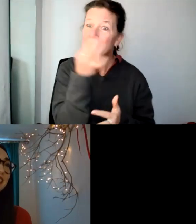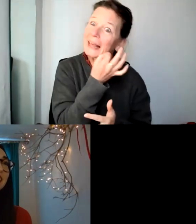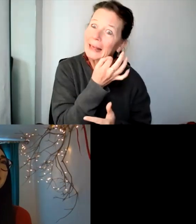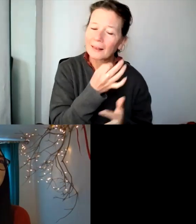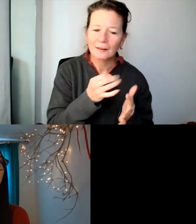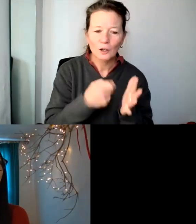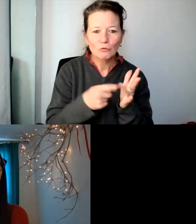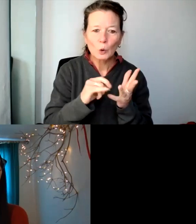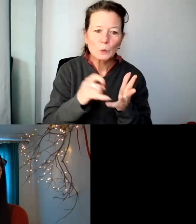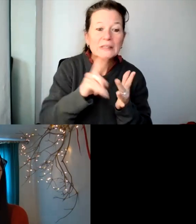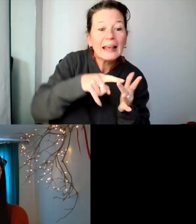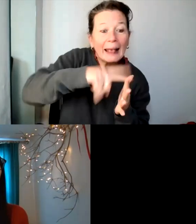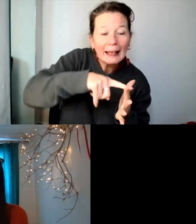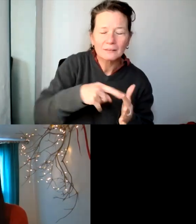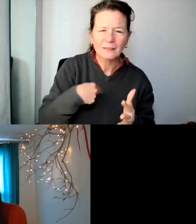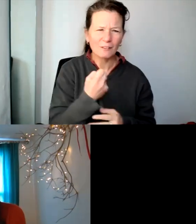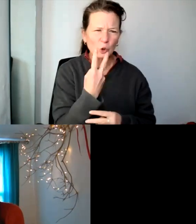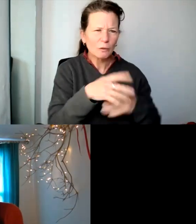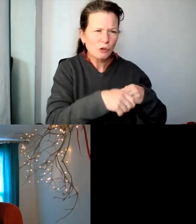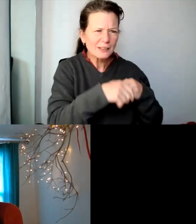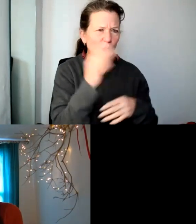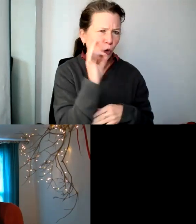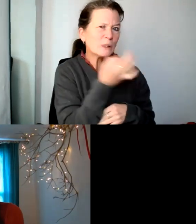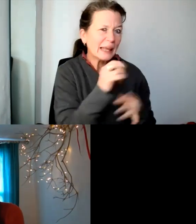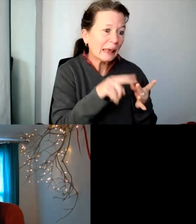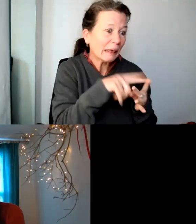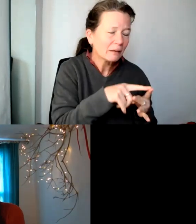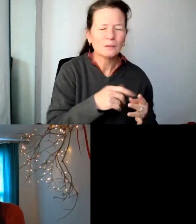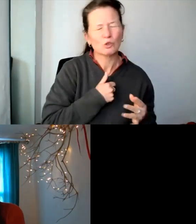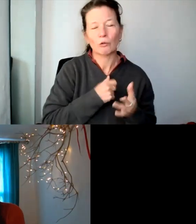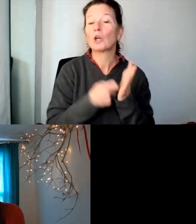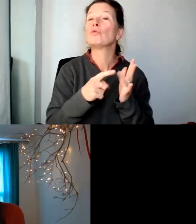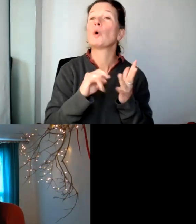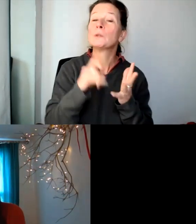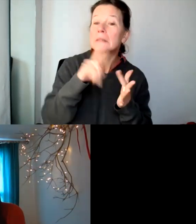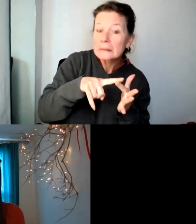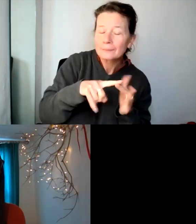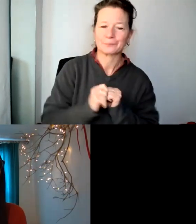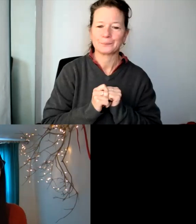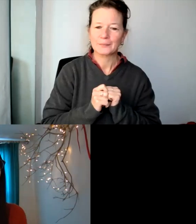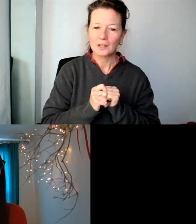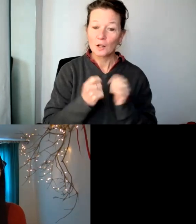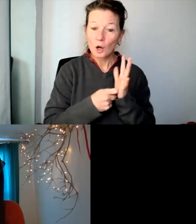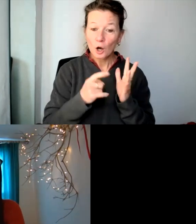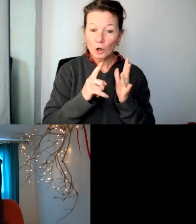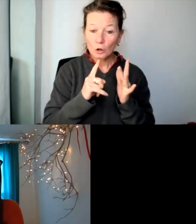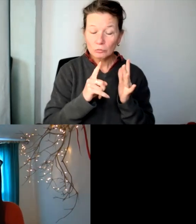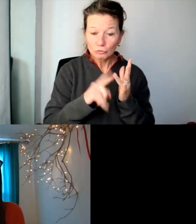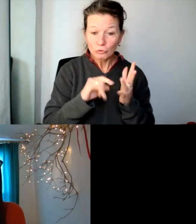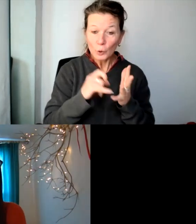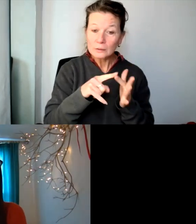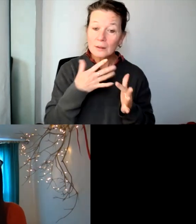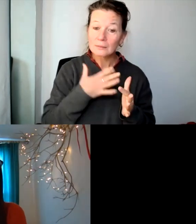really close friends who I know as Rosie, and it's really hard to break the habit. Sorry, Rose. Rose, would you like to describe yourself and just tell us